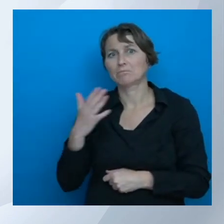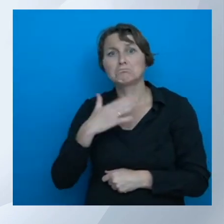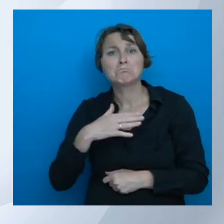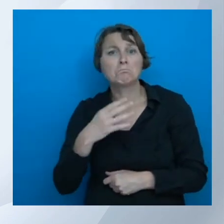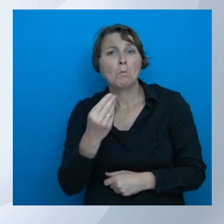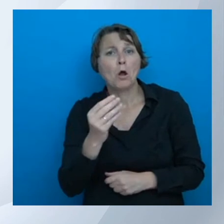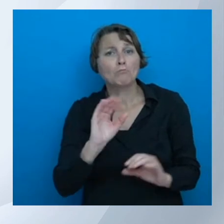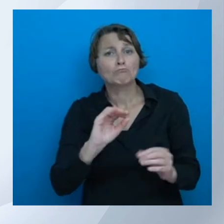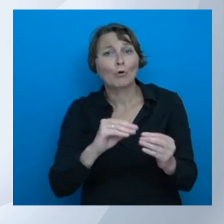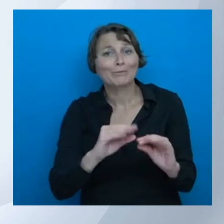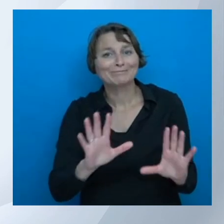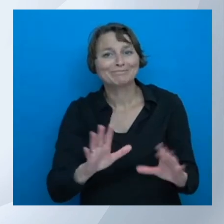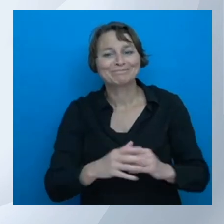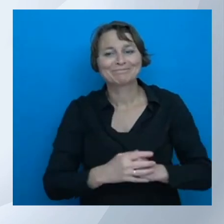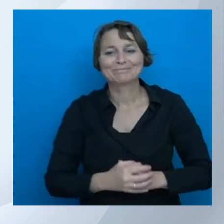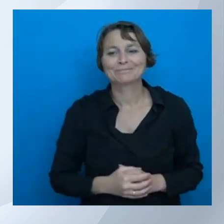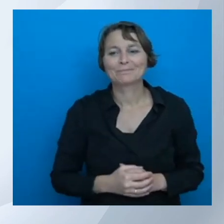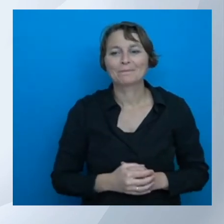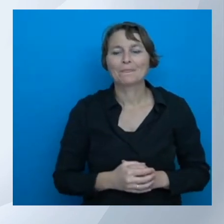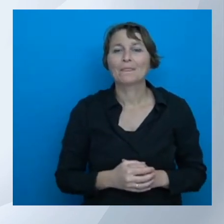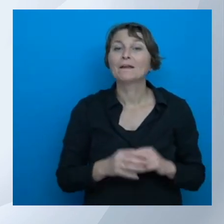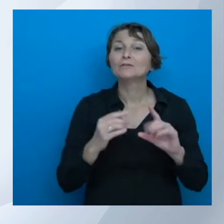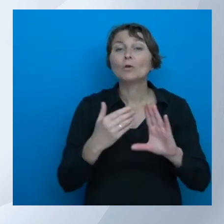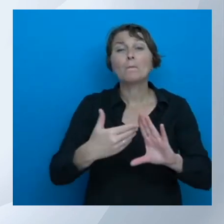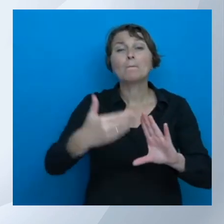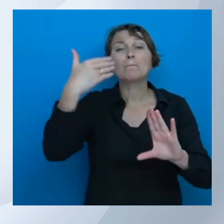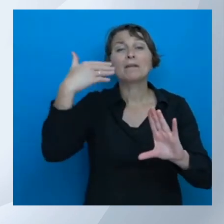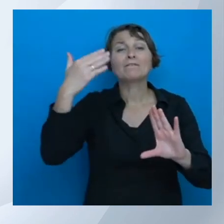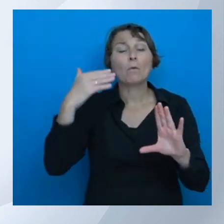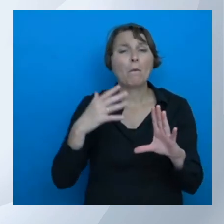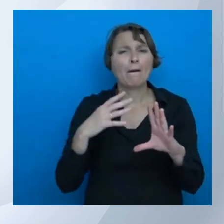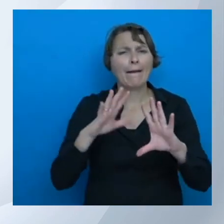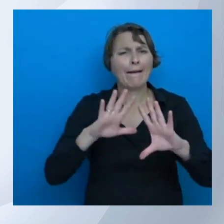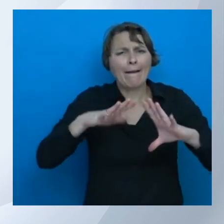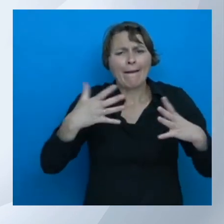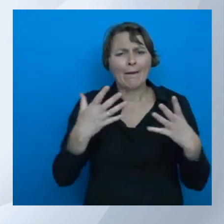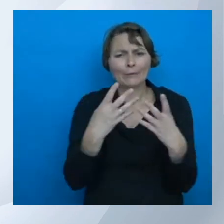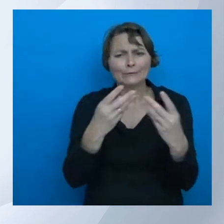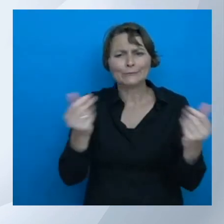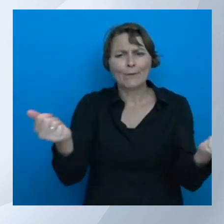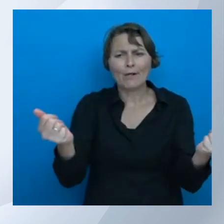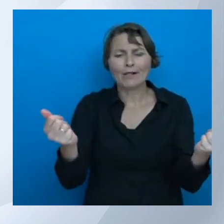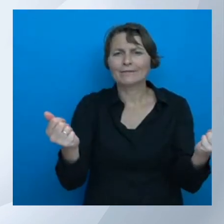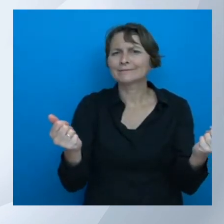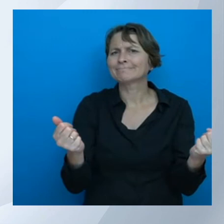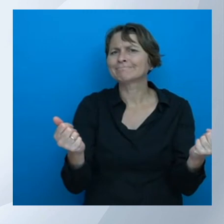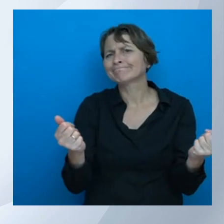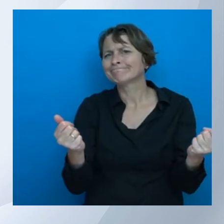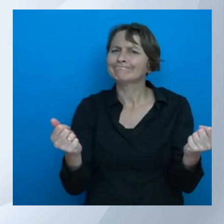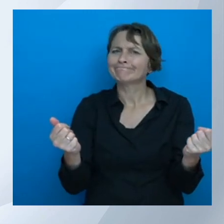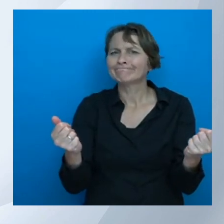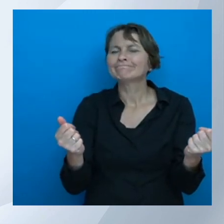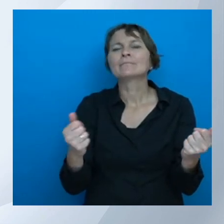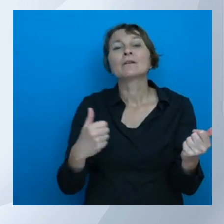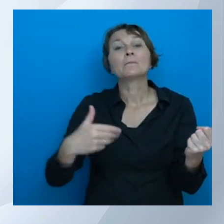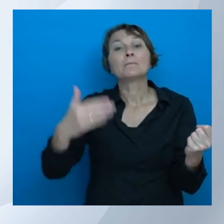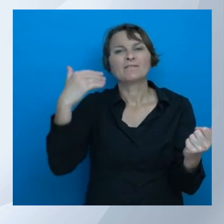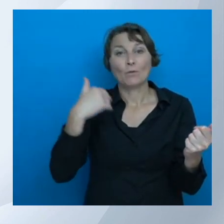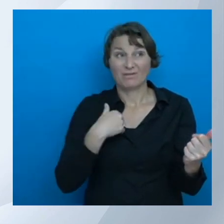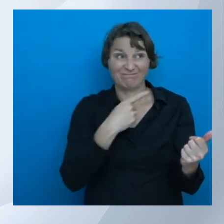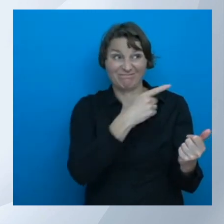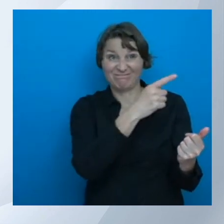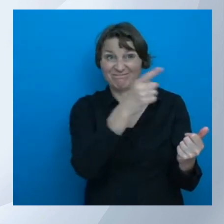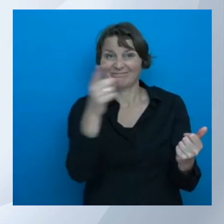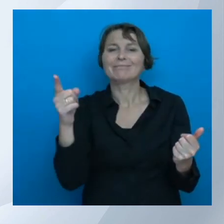So a way that I've handled this in the past, and actually a way that quite a lot of systems handle this, is by having their own cache and